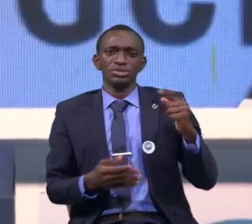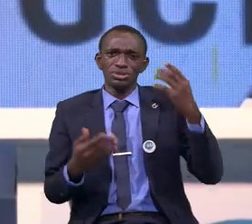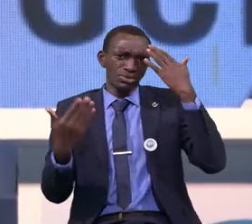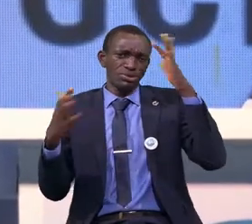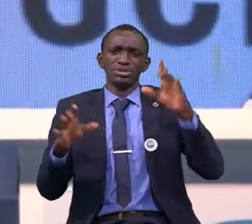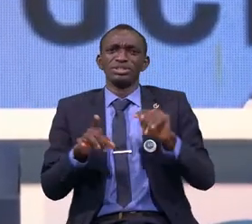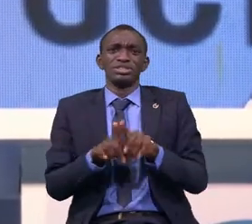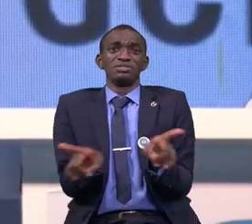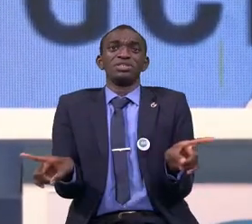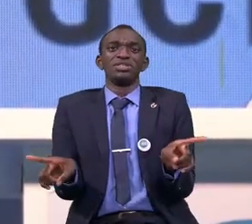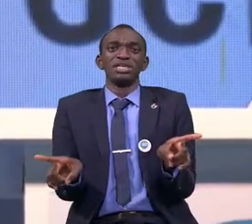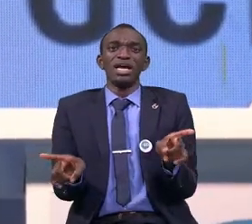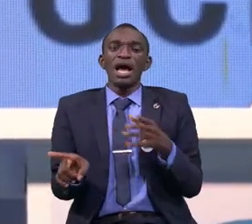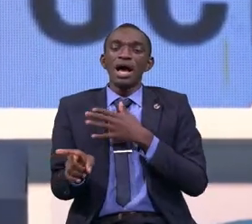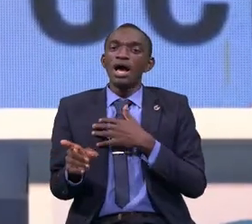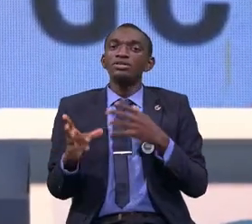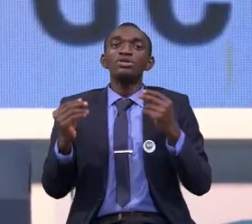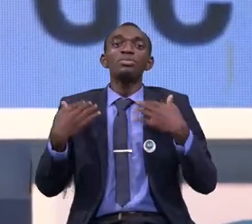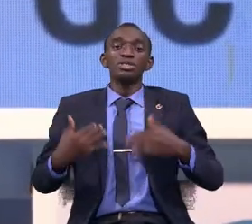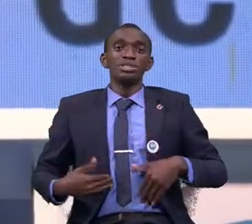And nobody put any pressure on me.